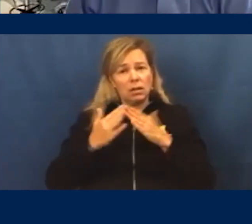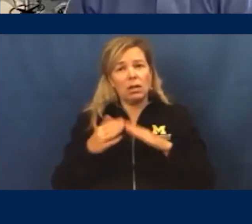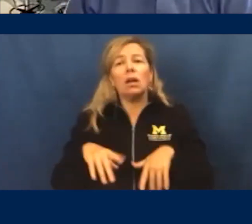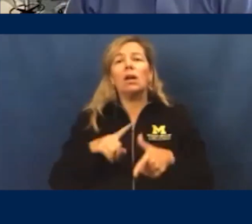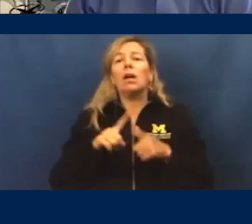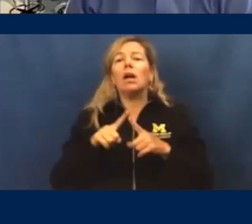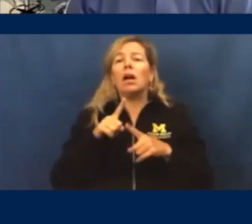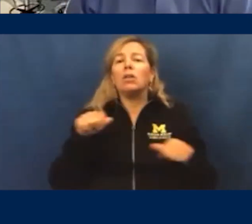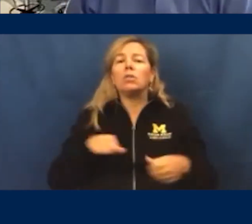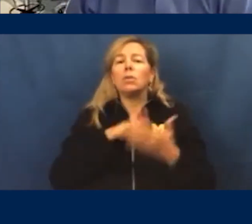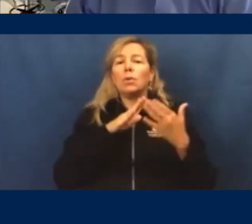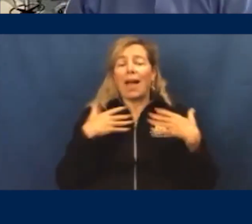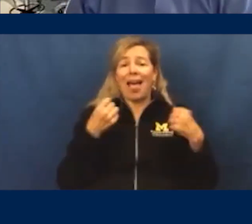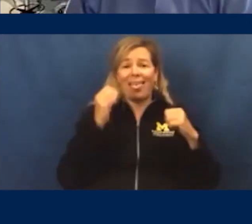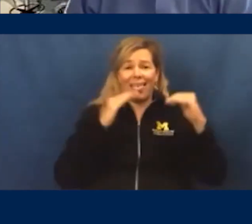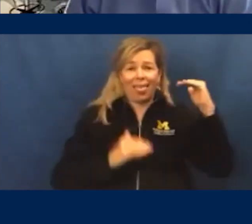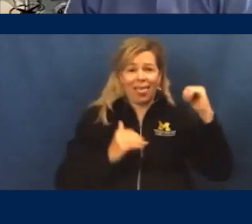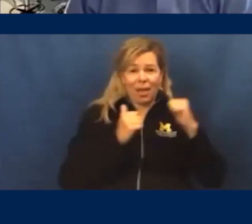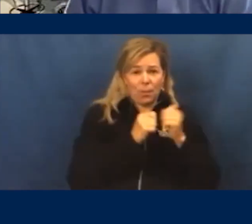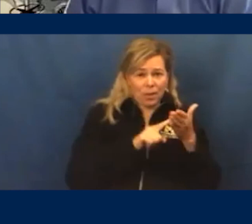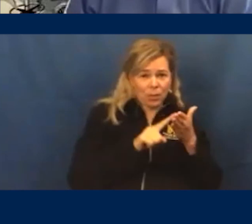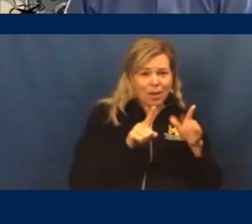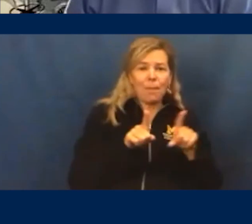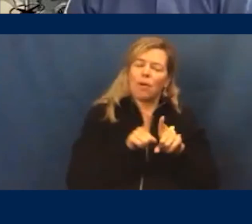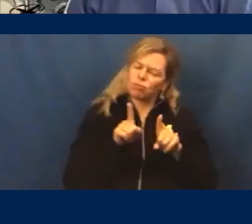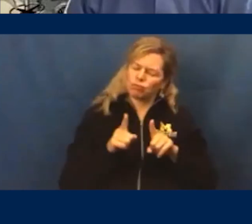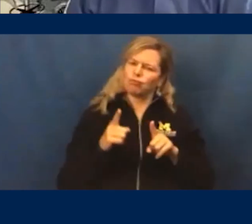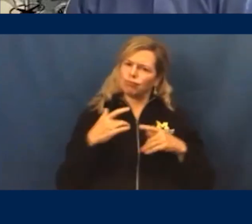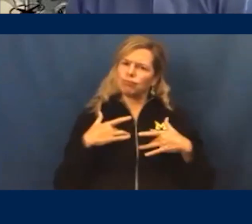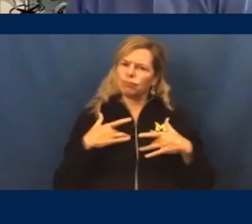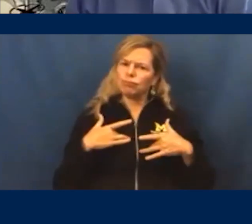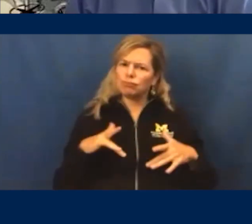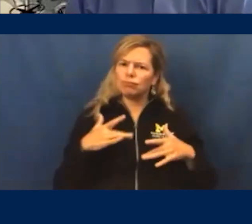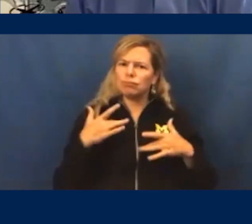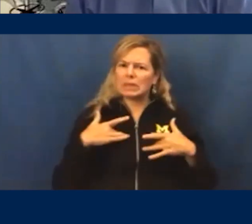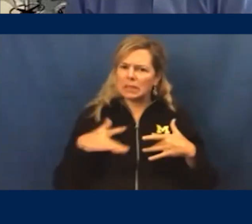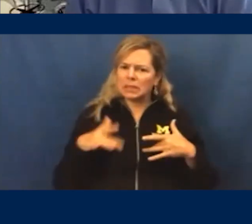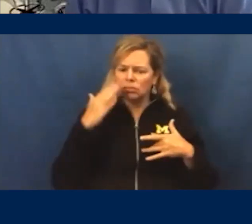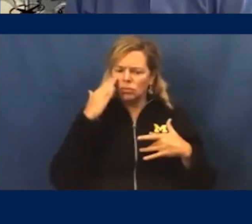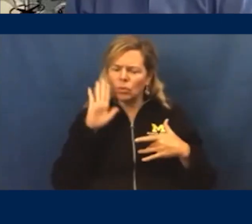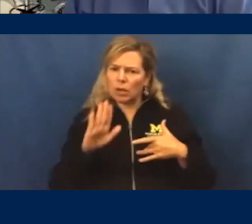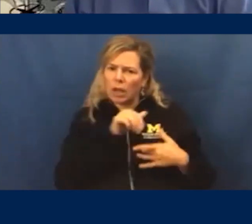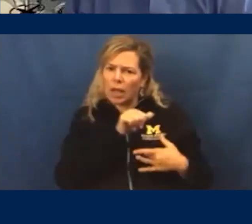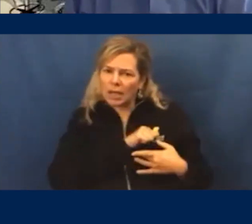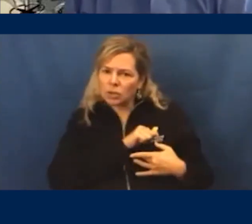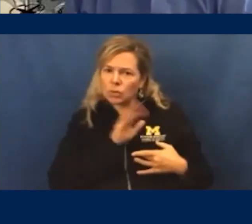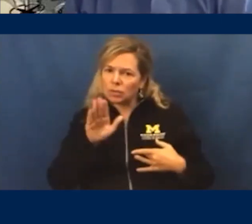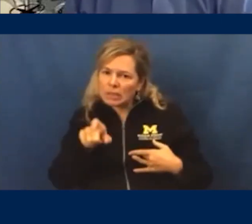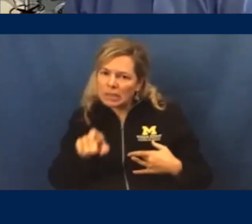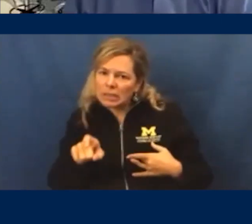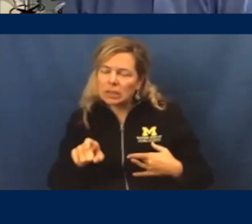the health disparities through research, but being sensitive to the community's attitudes, the participants' needs, and the protection